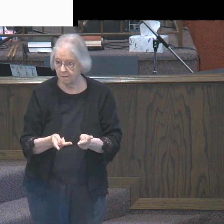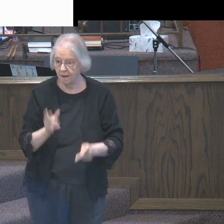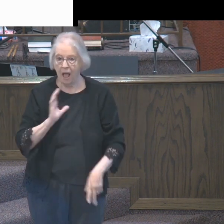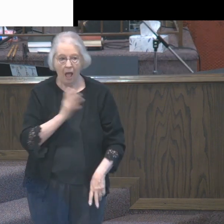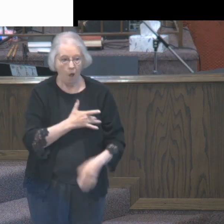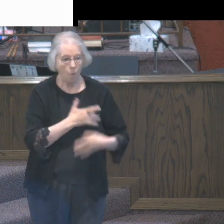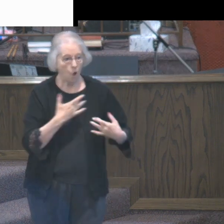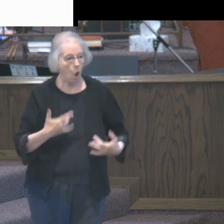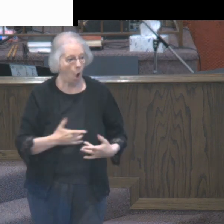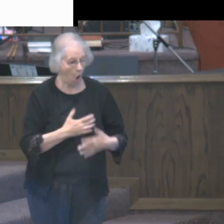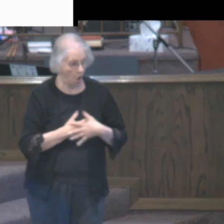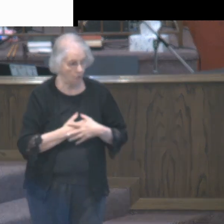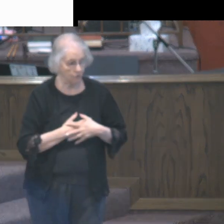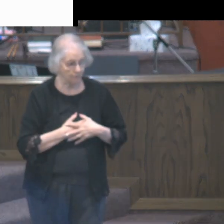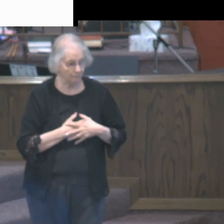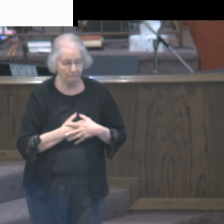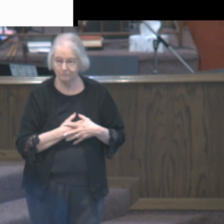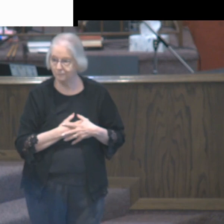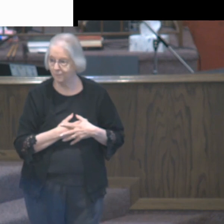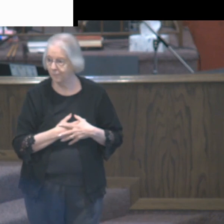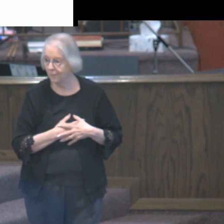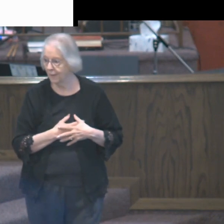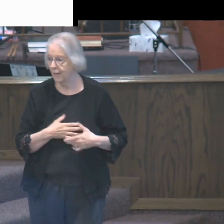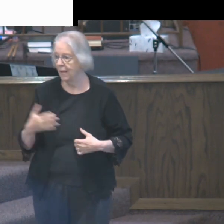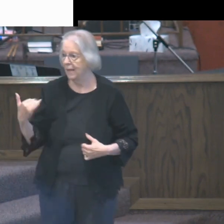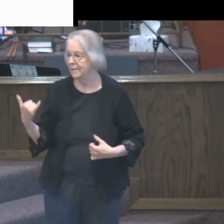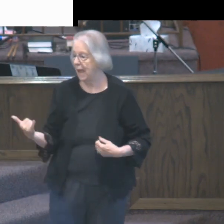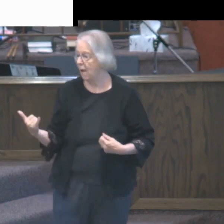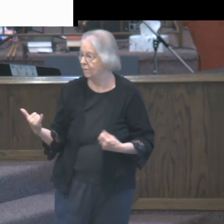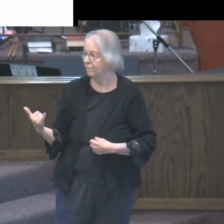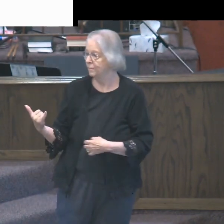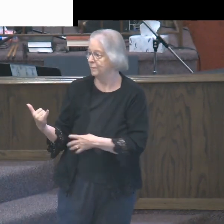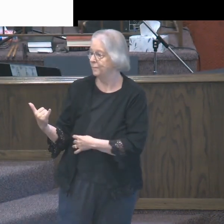that believers, that the disciple,